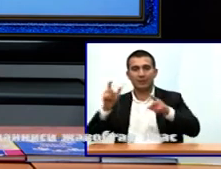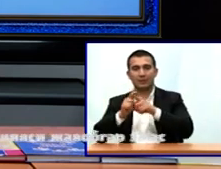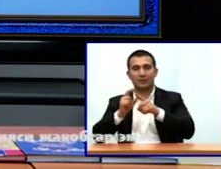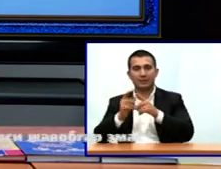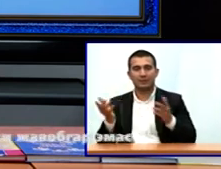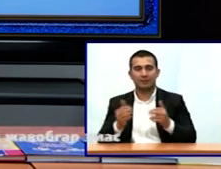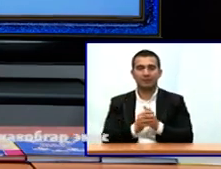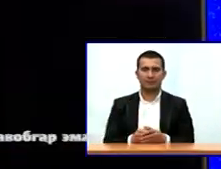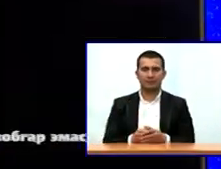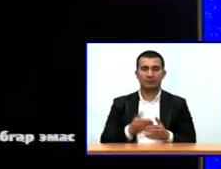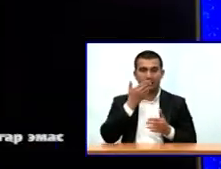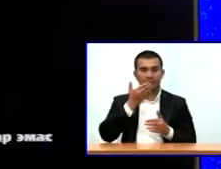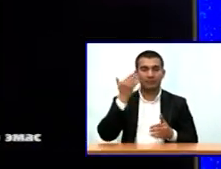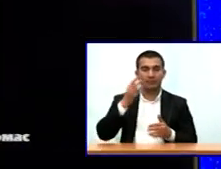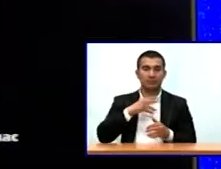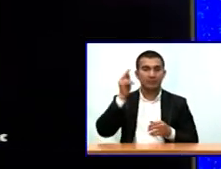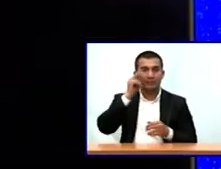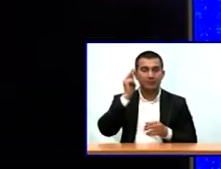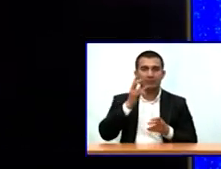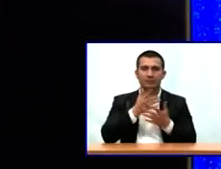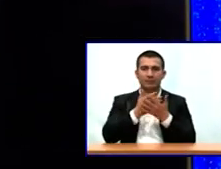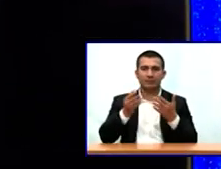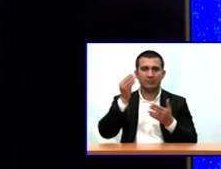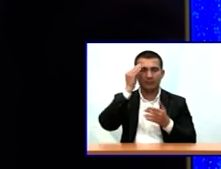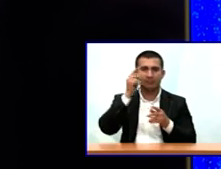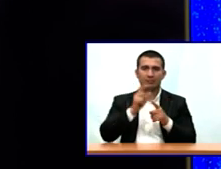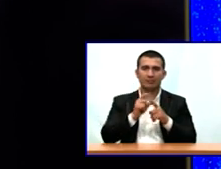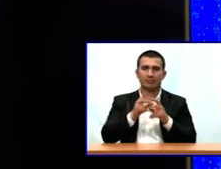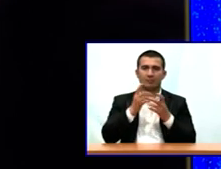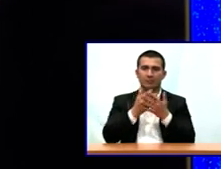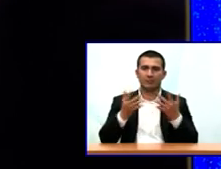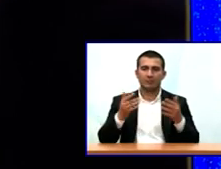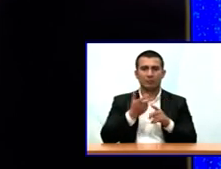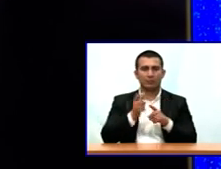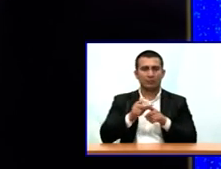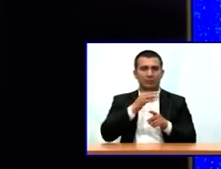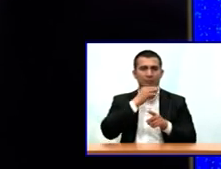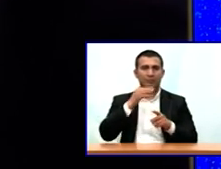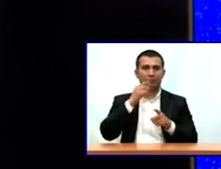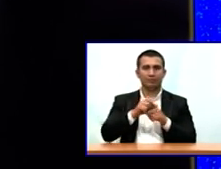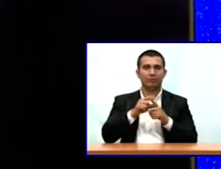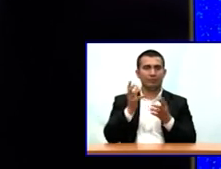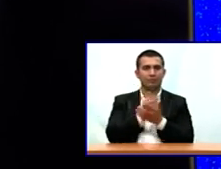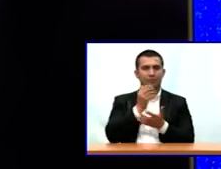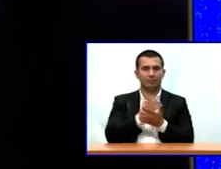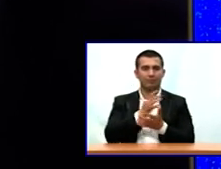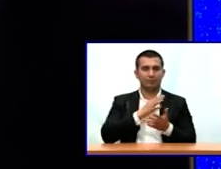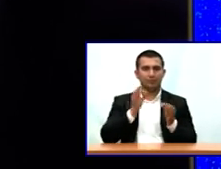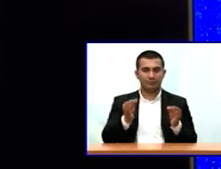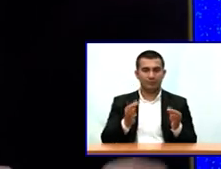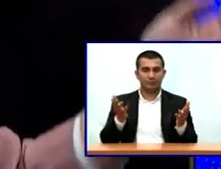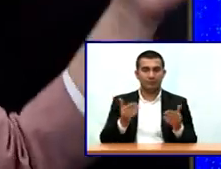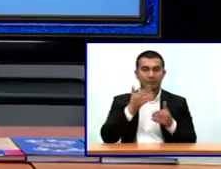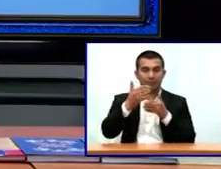edi. Oldingi darslarimizda ma'nodosh so'zlarga bir qancha misollar topgan edik. Keling, biz